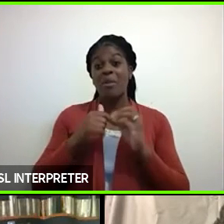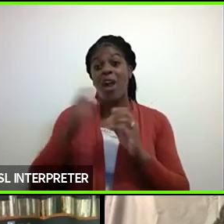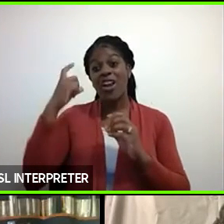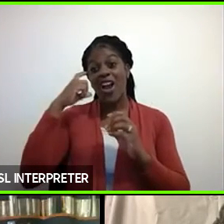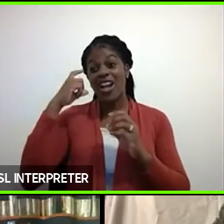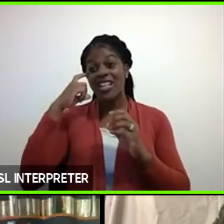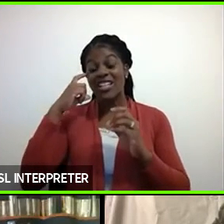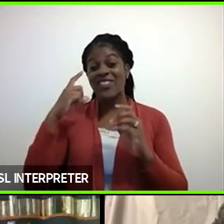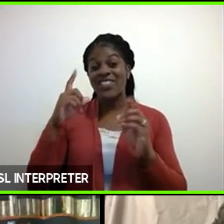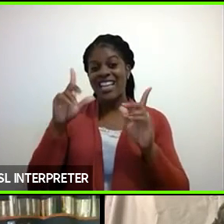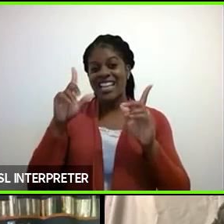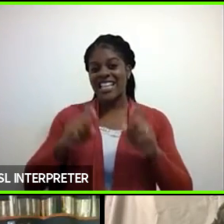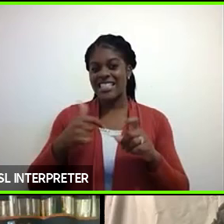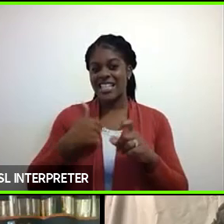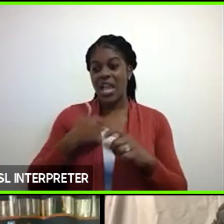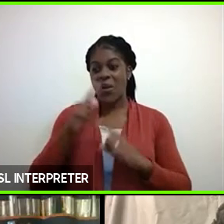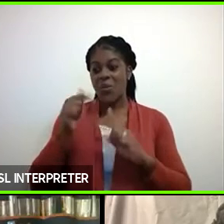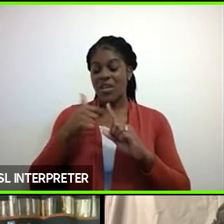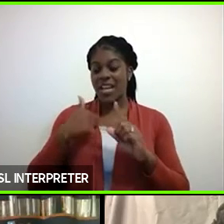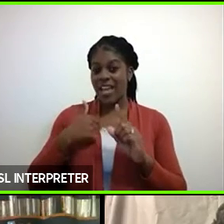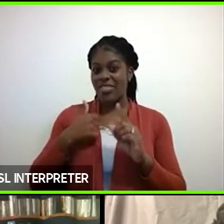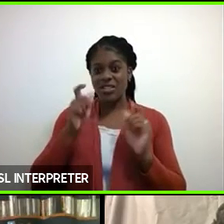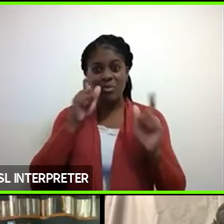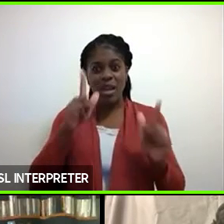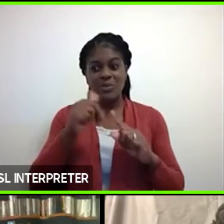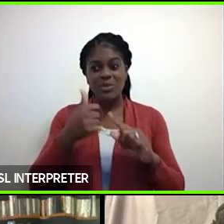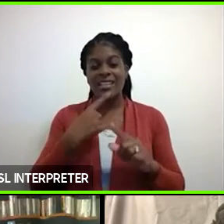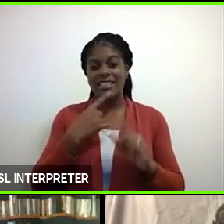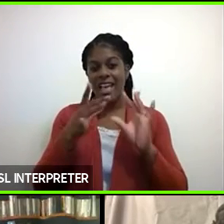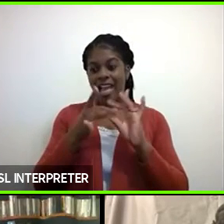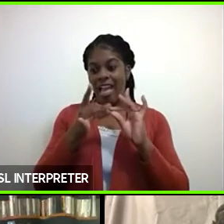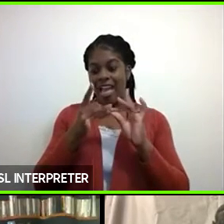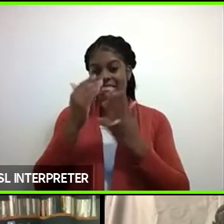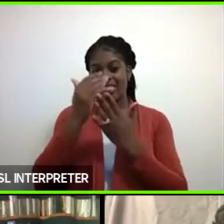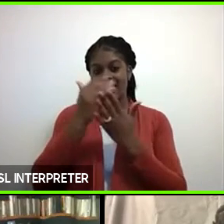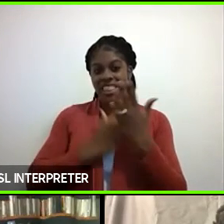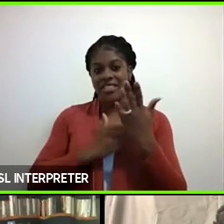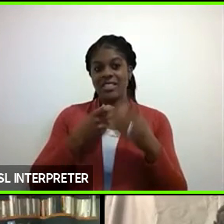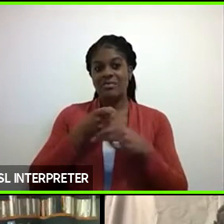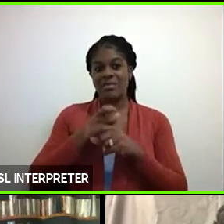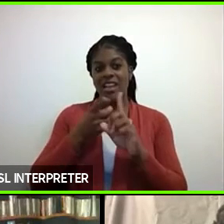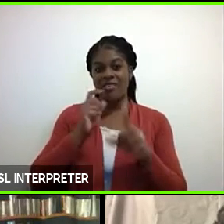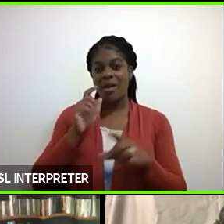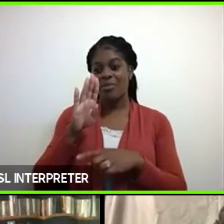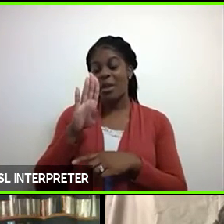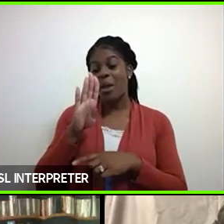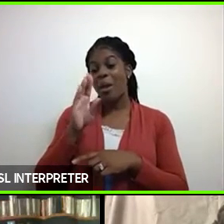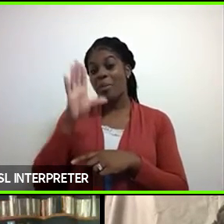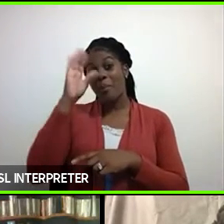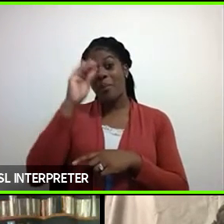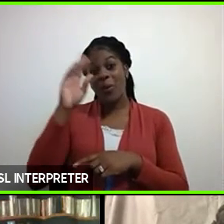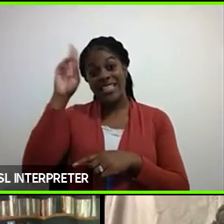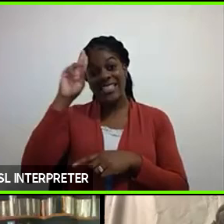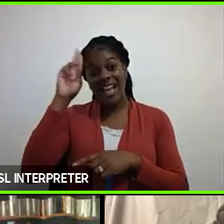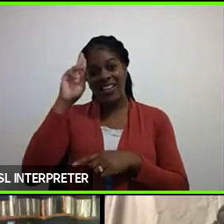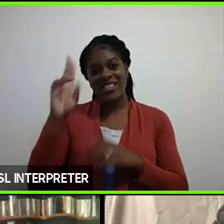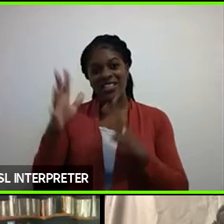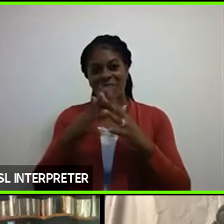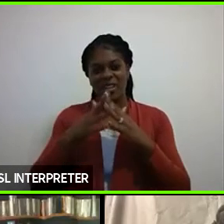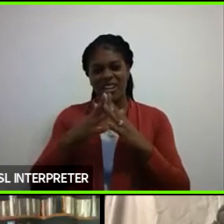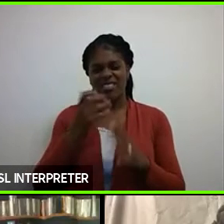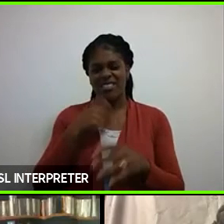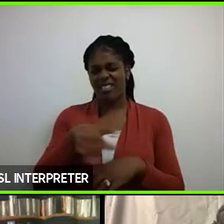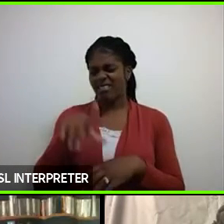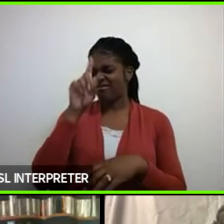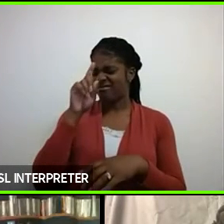so surprised when I bring up that the whisk was made from the Boy Scouts of America manual. And they're like,